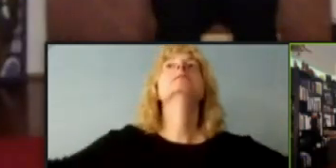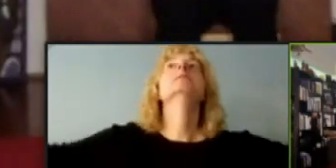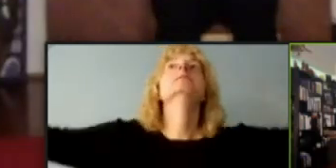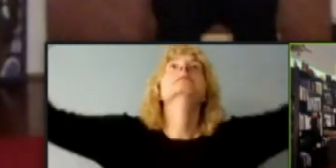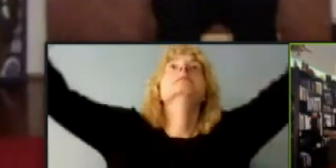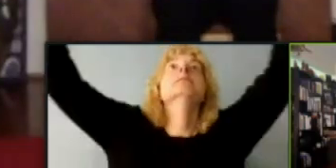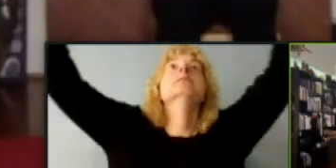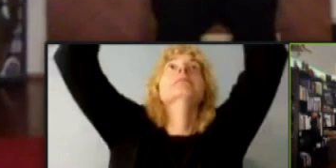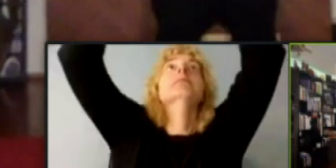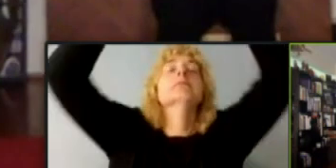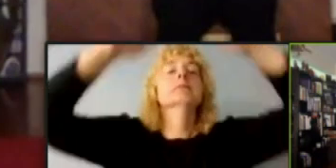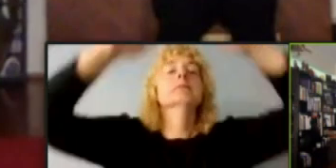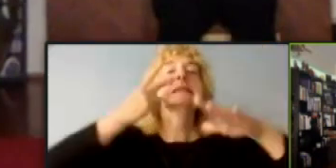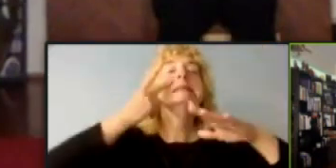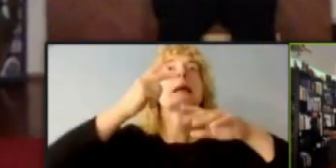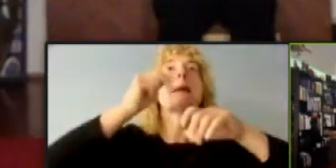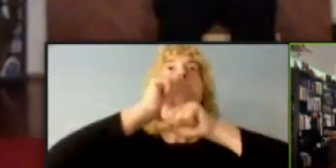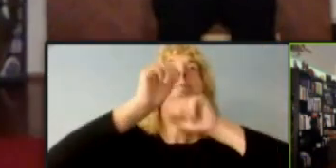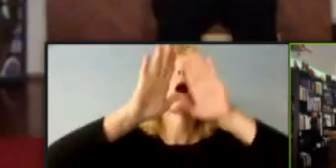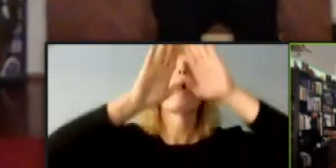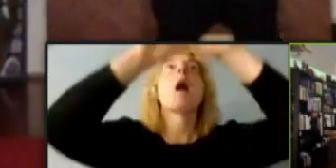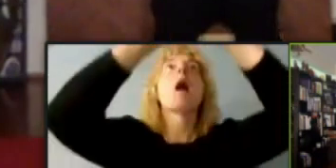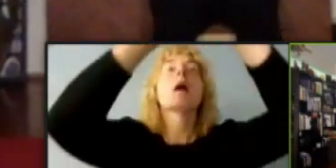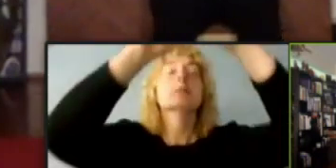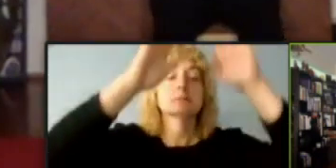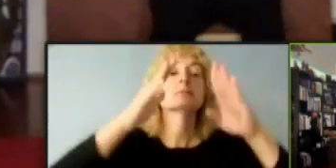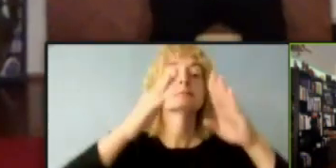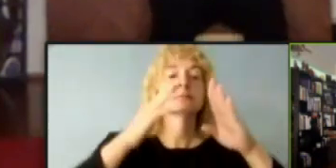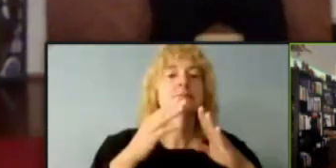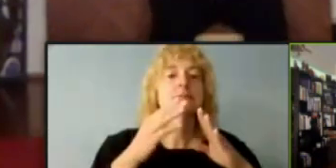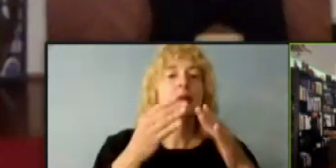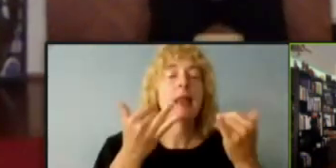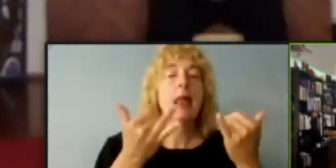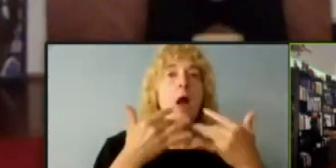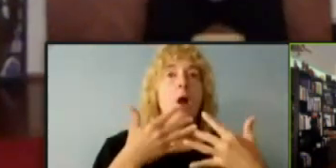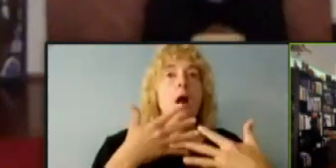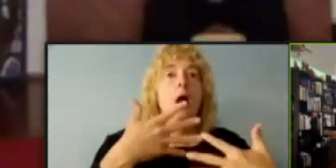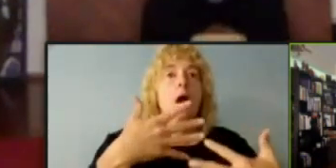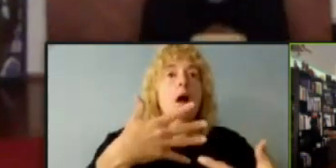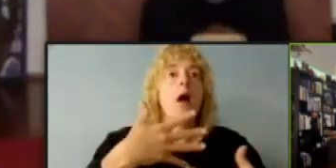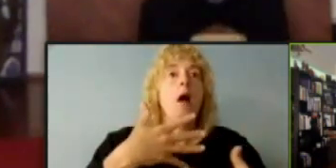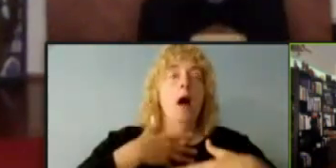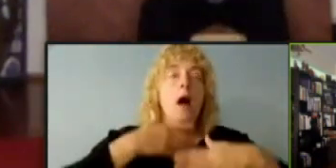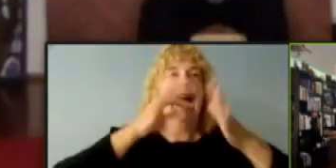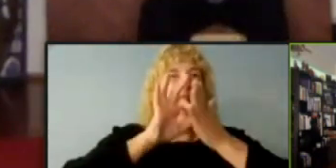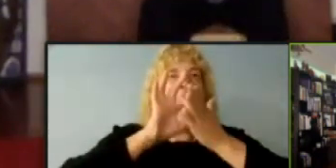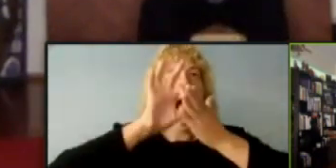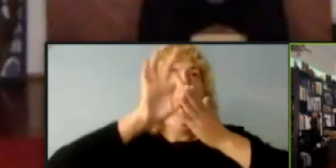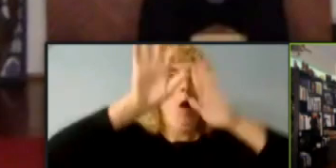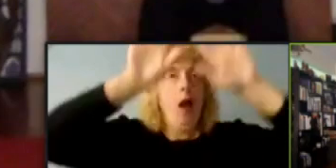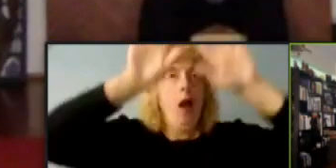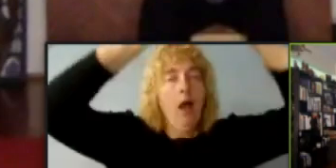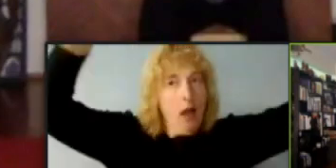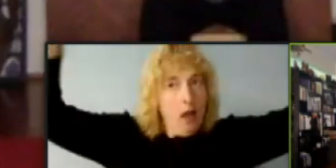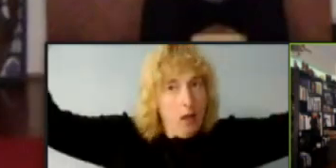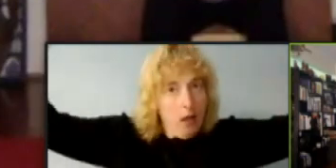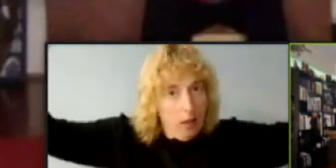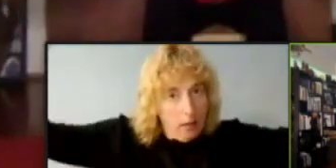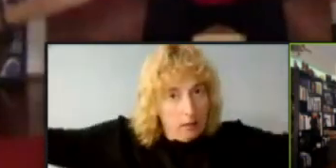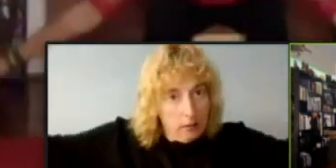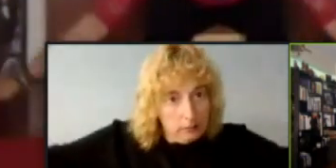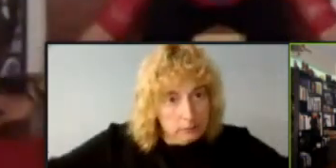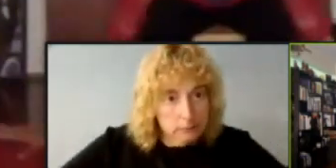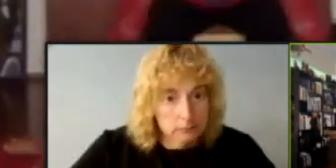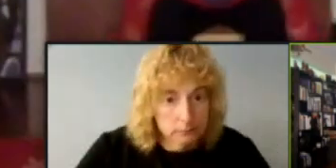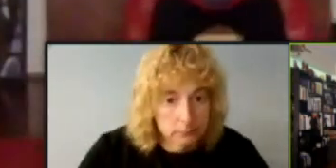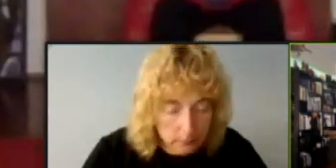mountain. Breathing out, breathing in, coming forward, leaning forward in my chair. Okay, so your hands can